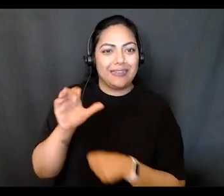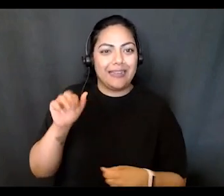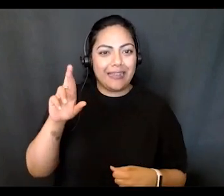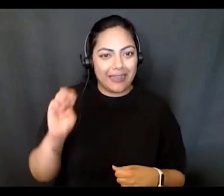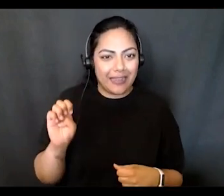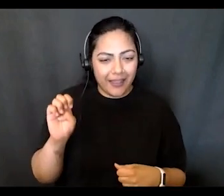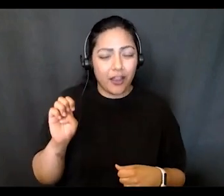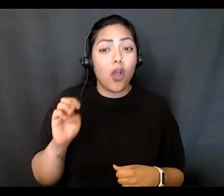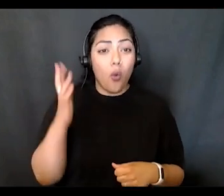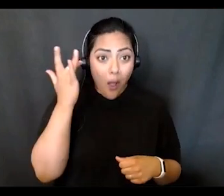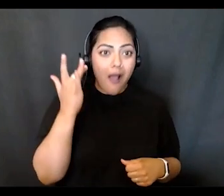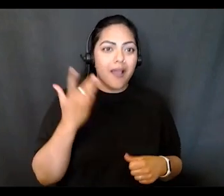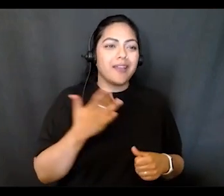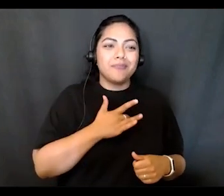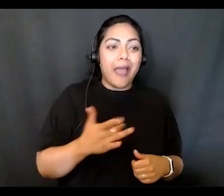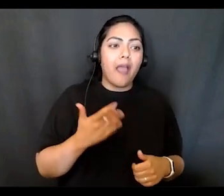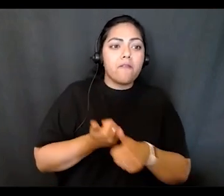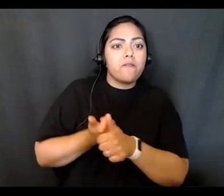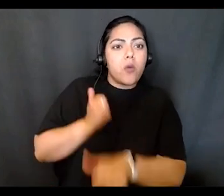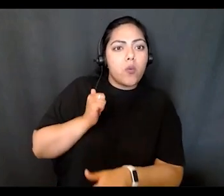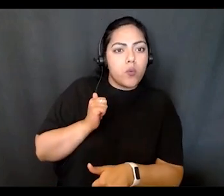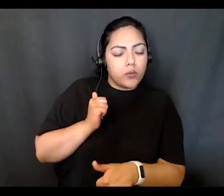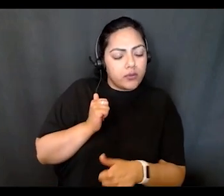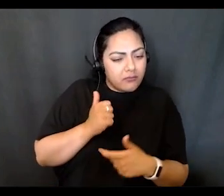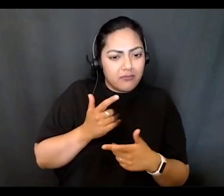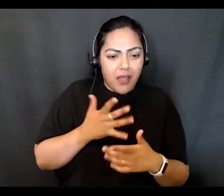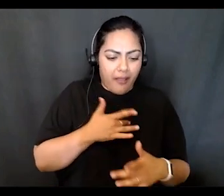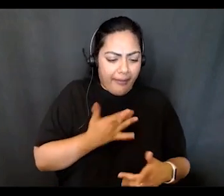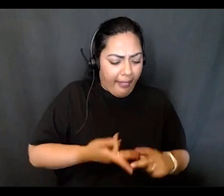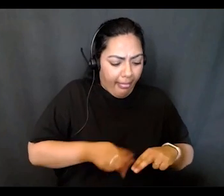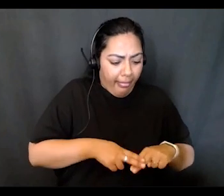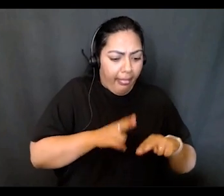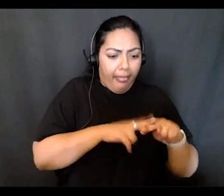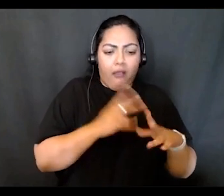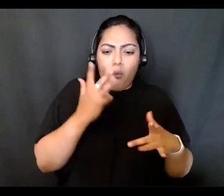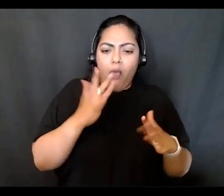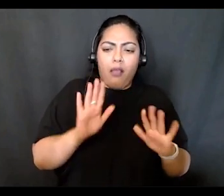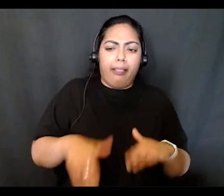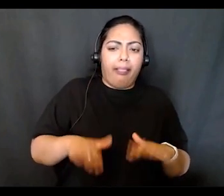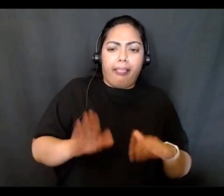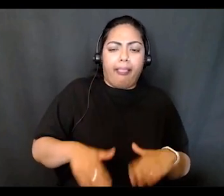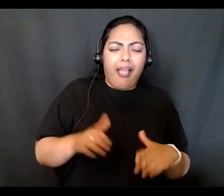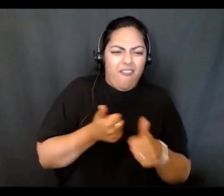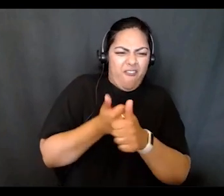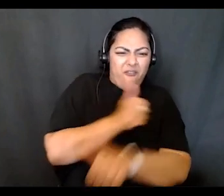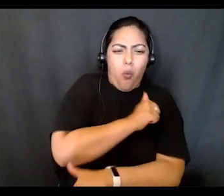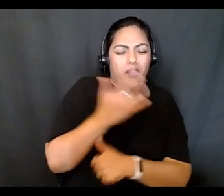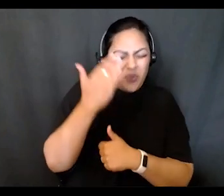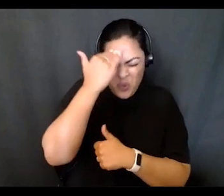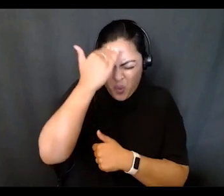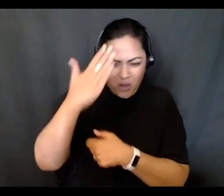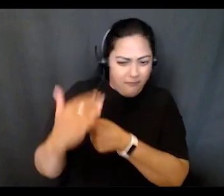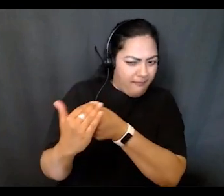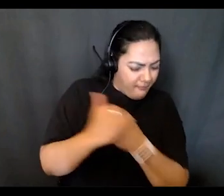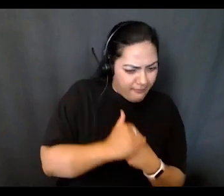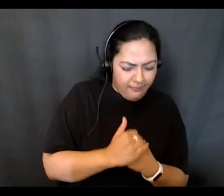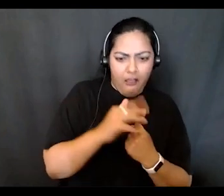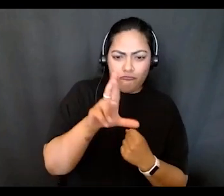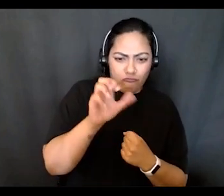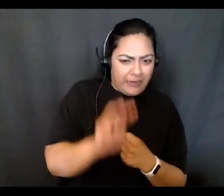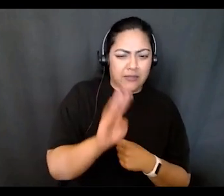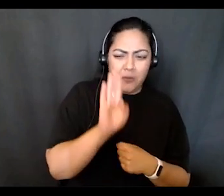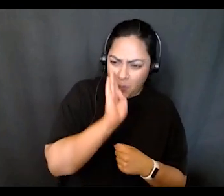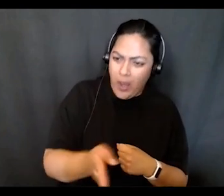the healthcare system. So really understanding that. And once you present at a healthcare facility, what is that experience like? So there's really opportunities